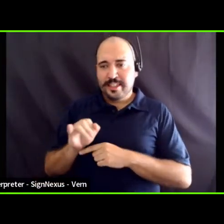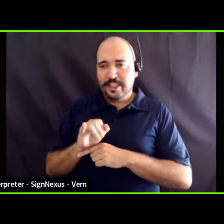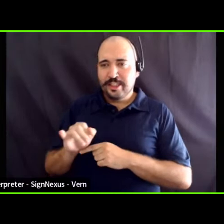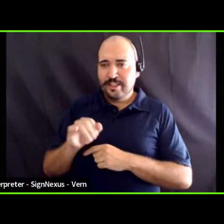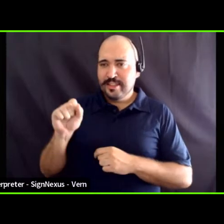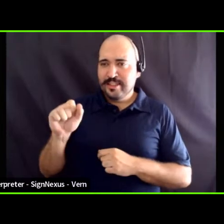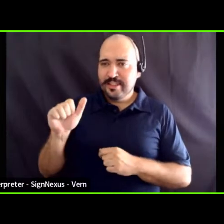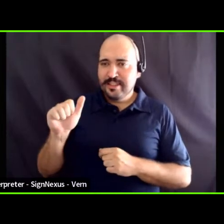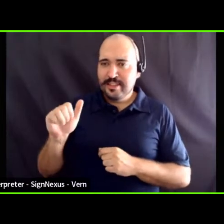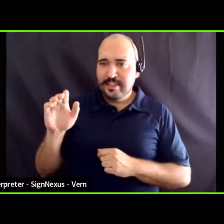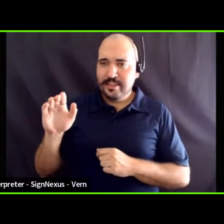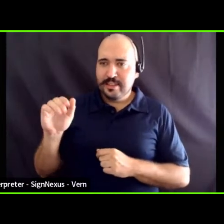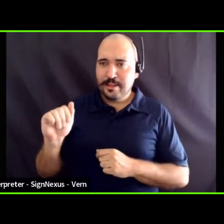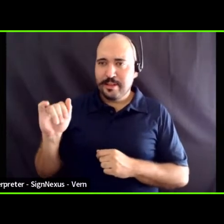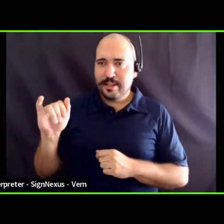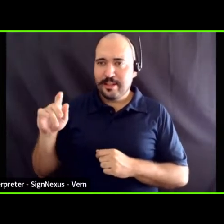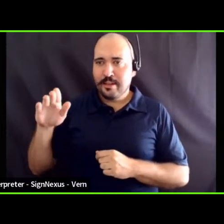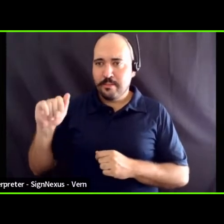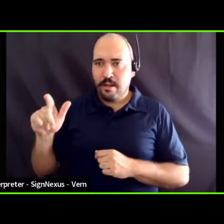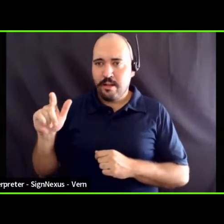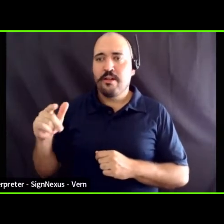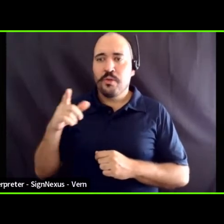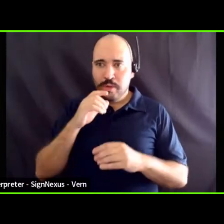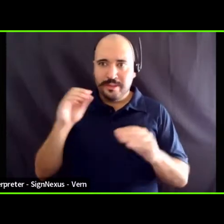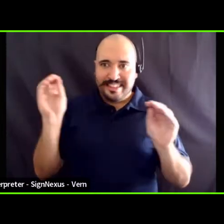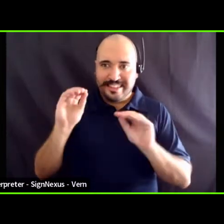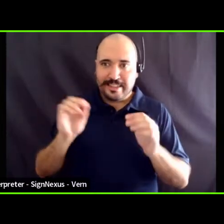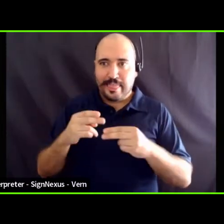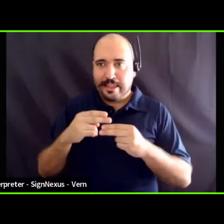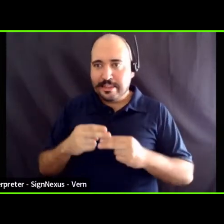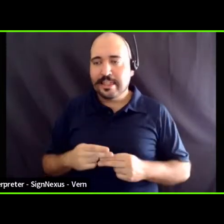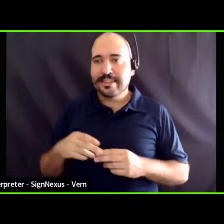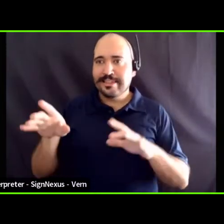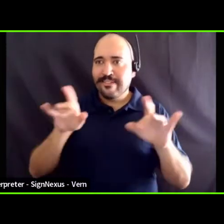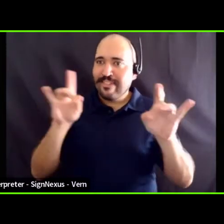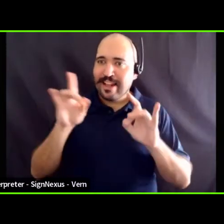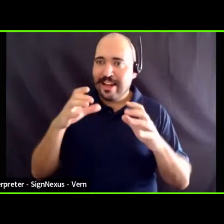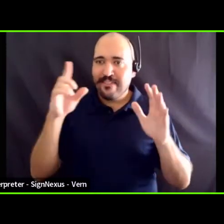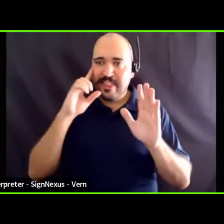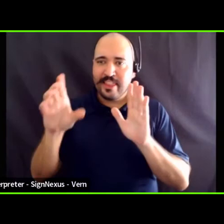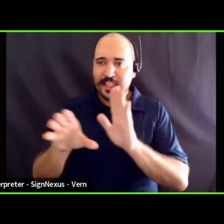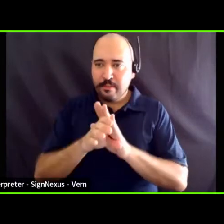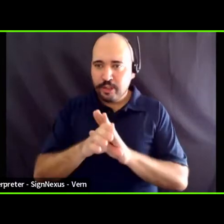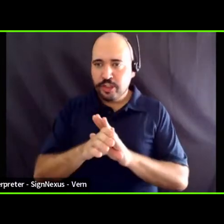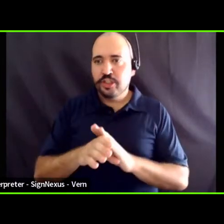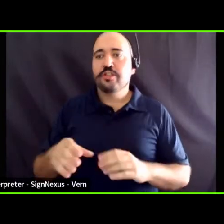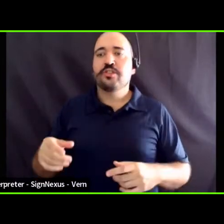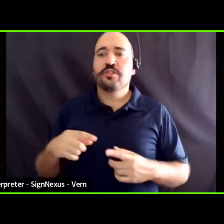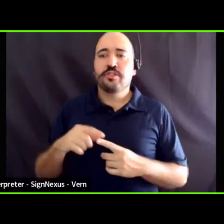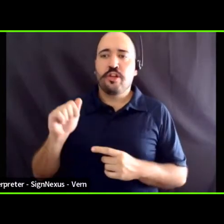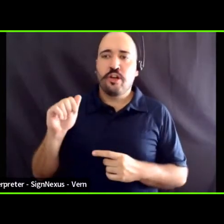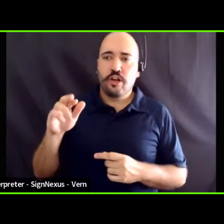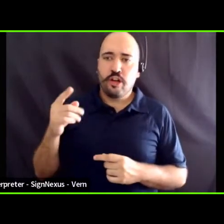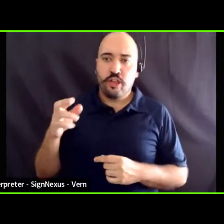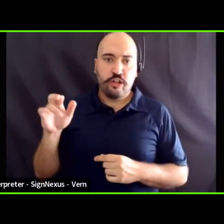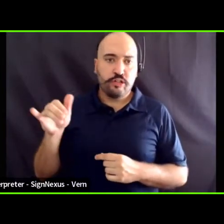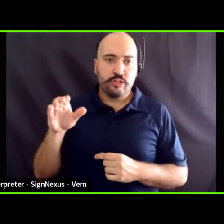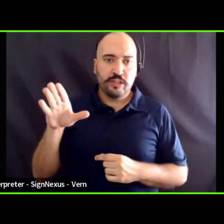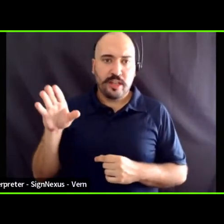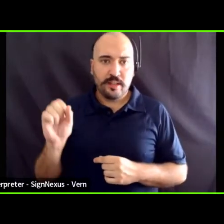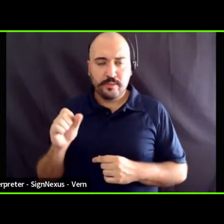Iqbal, who put the slides together for us and found a lot of the images. Arthur Jacobs, who made the